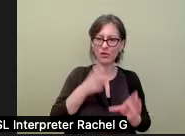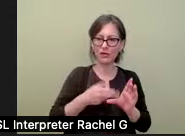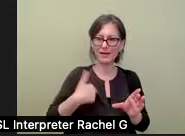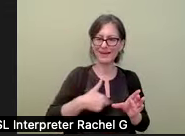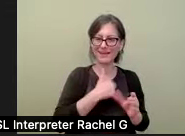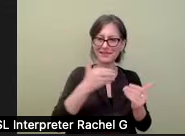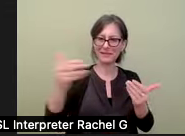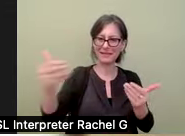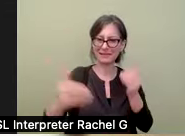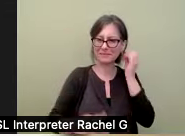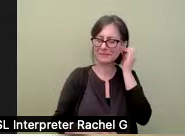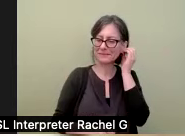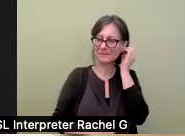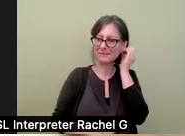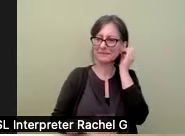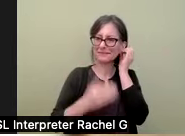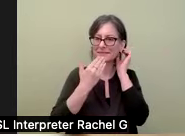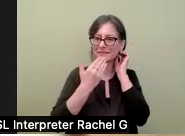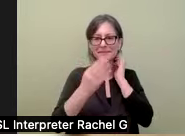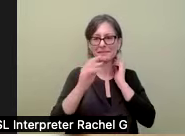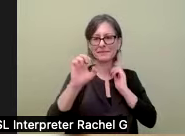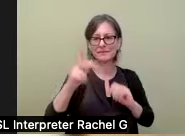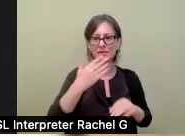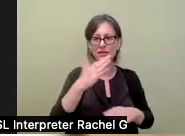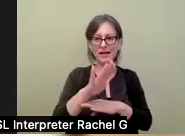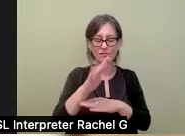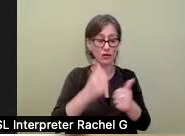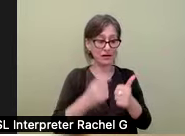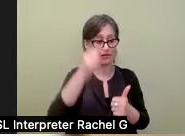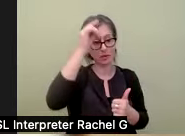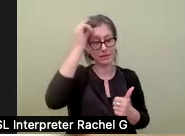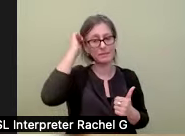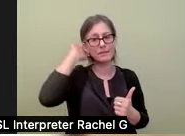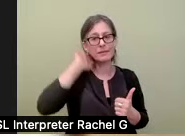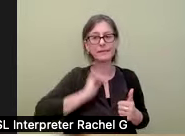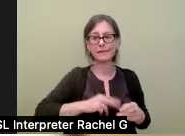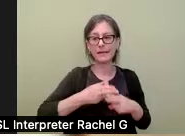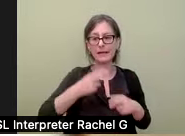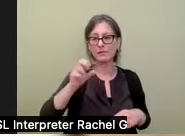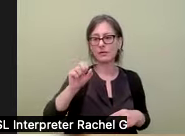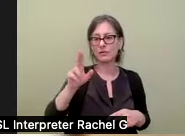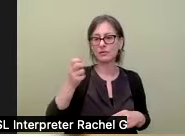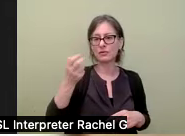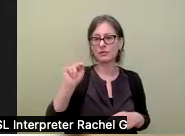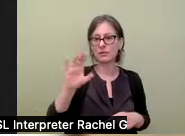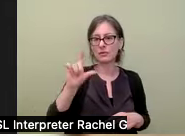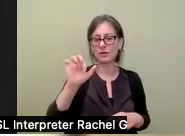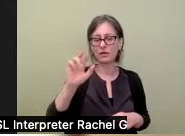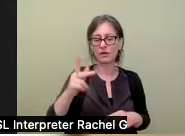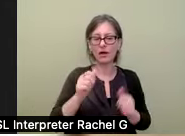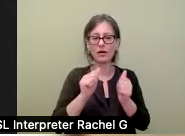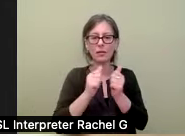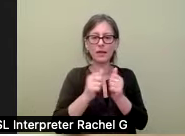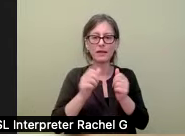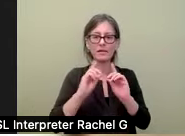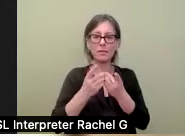go ahead. Thank you, Mark. Good afternoon, everyone. My name is Susan Clark, and I am with the Department of Emergency